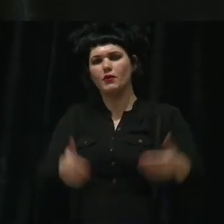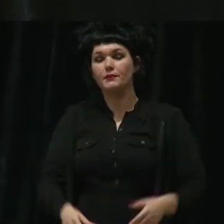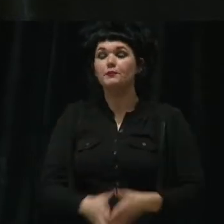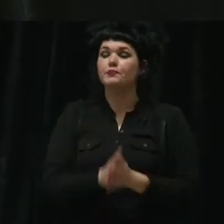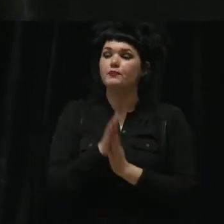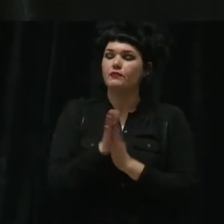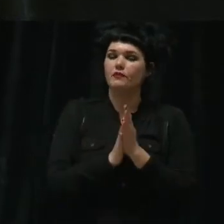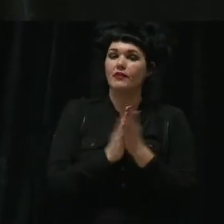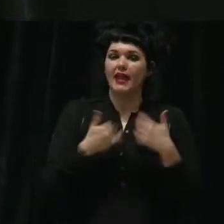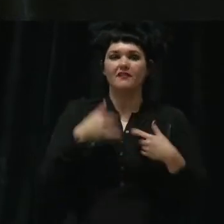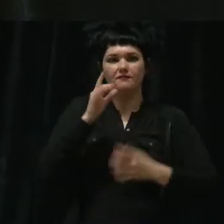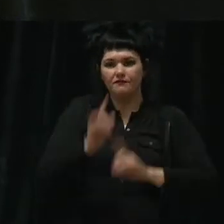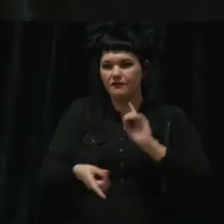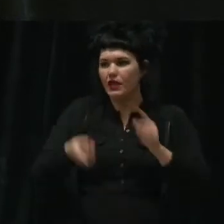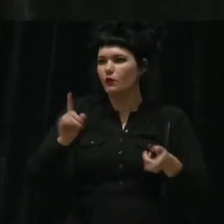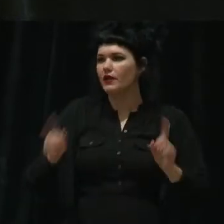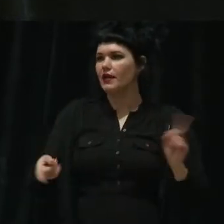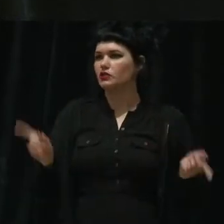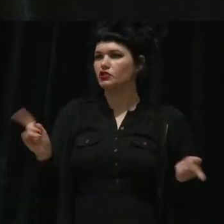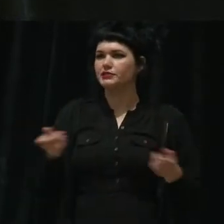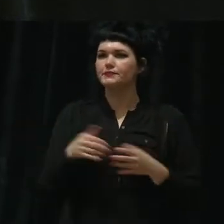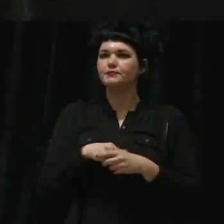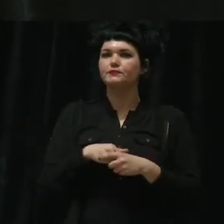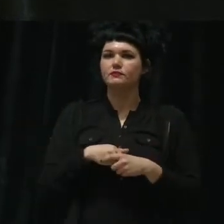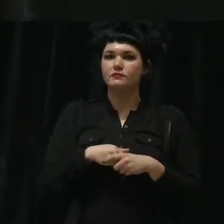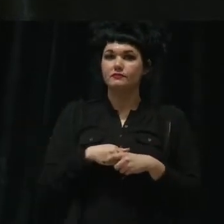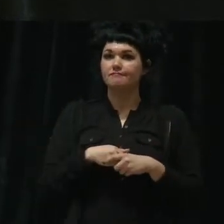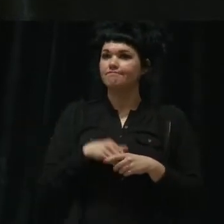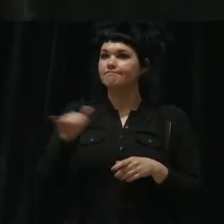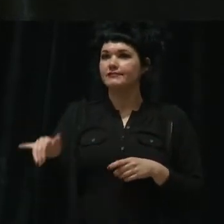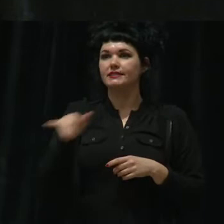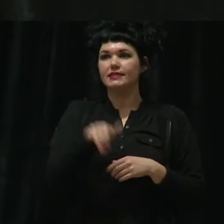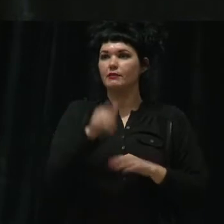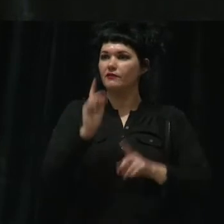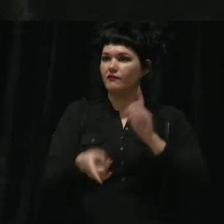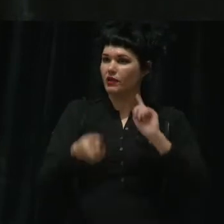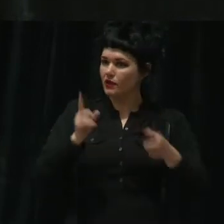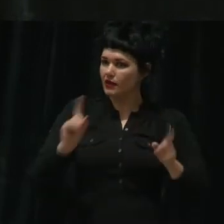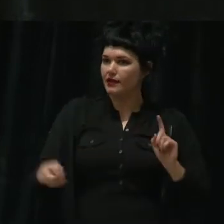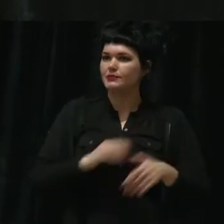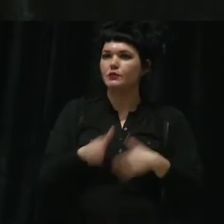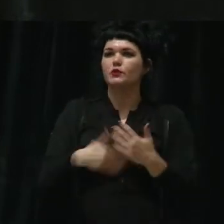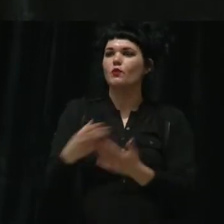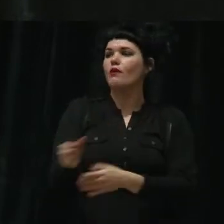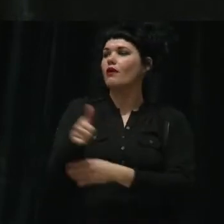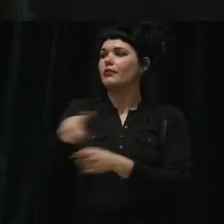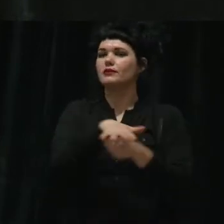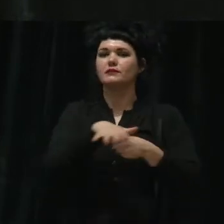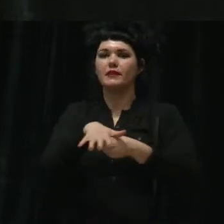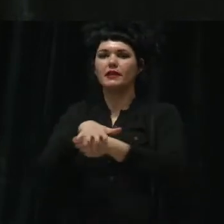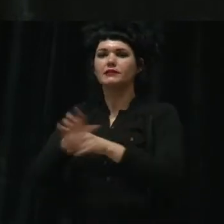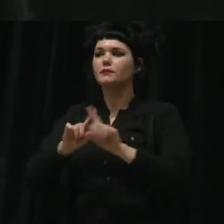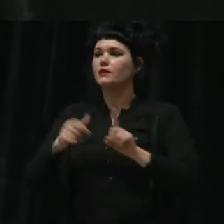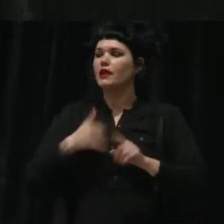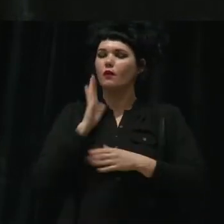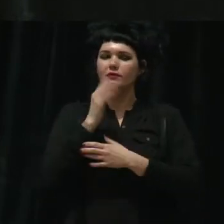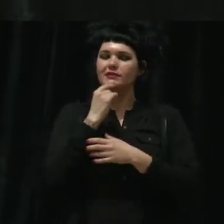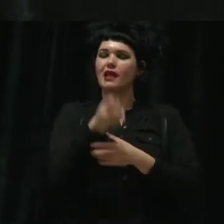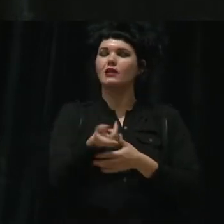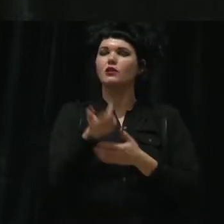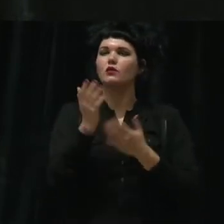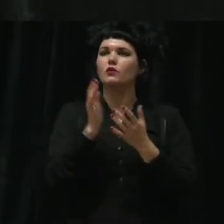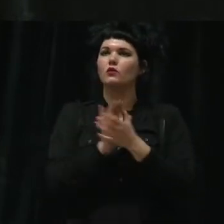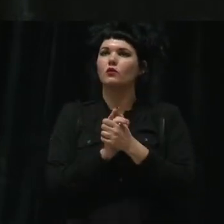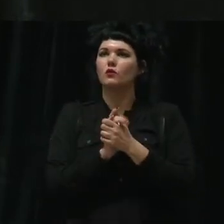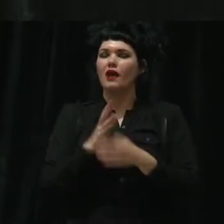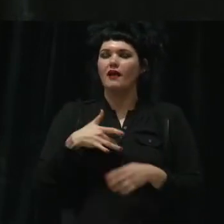There's variation, just as there's variation in all spaces. What I would tell you is